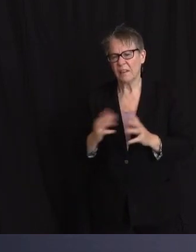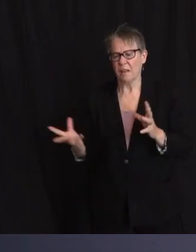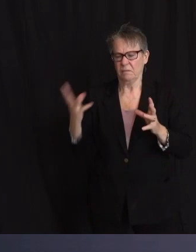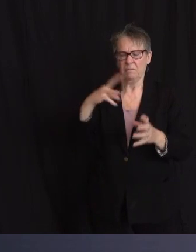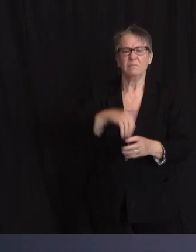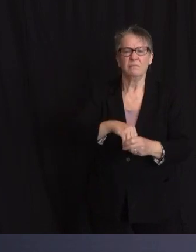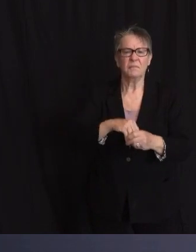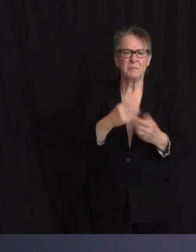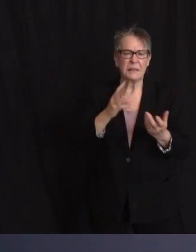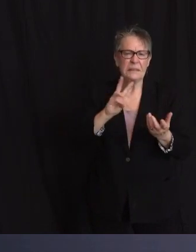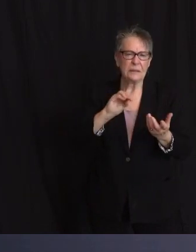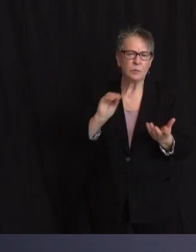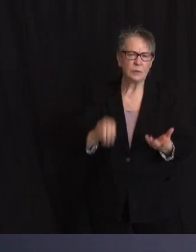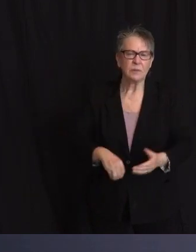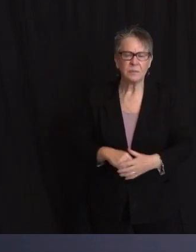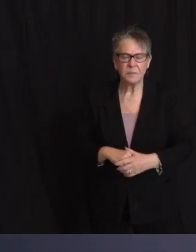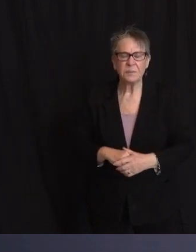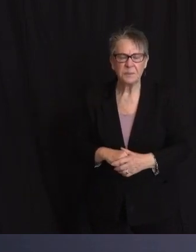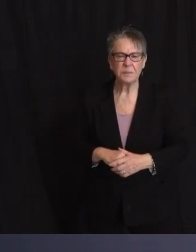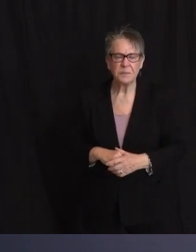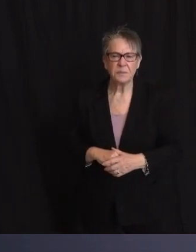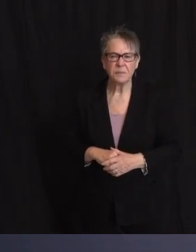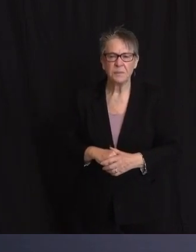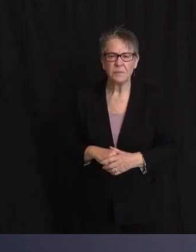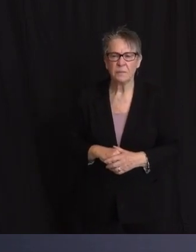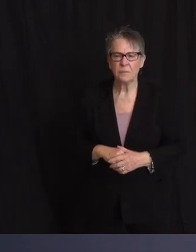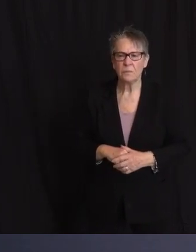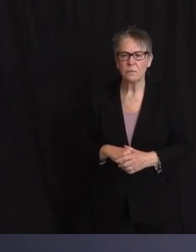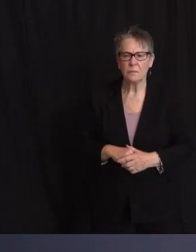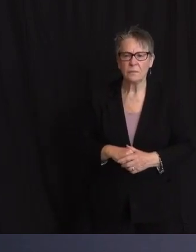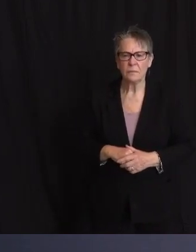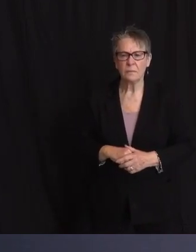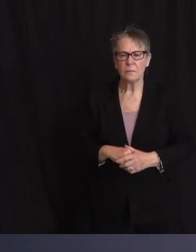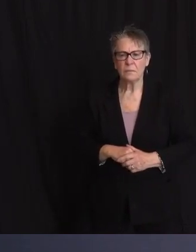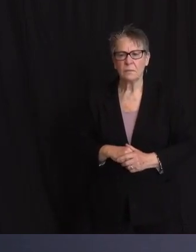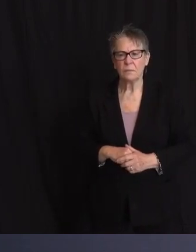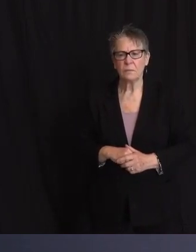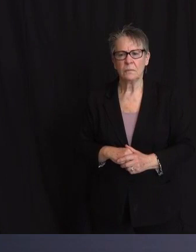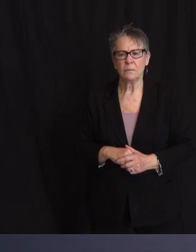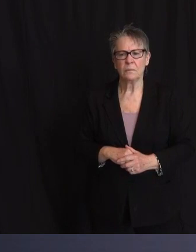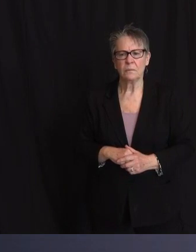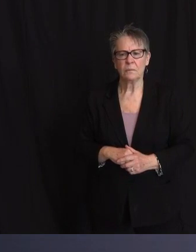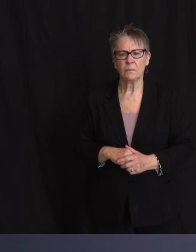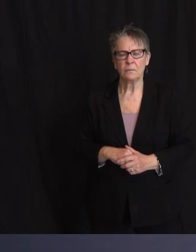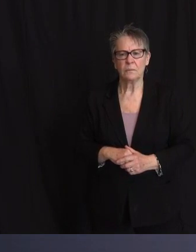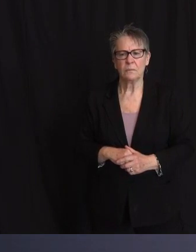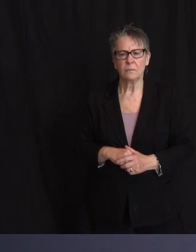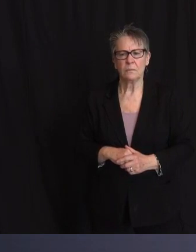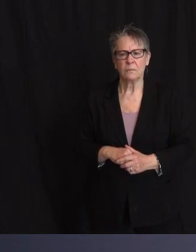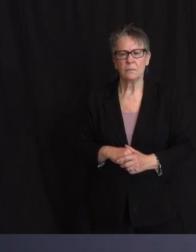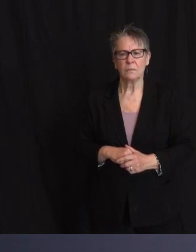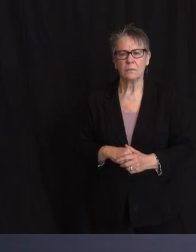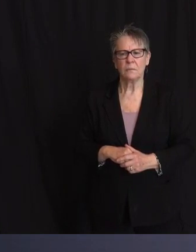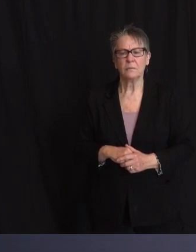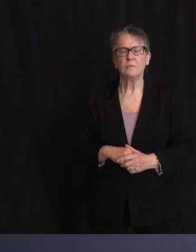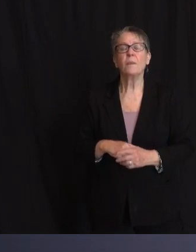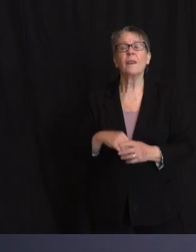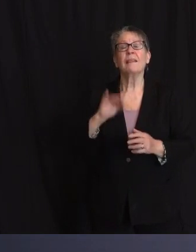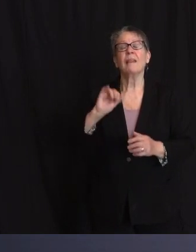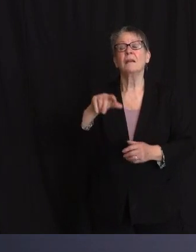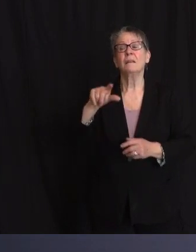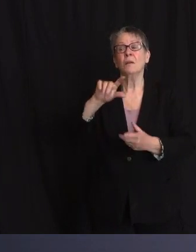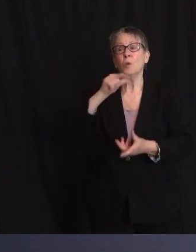Additionally, 27.9% are associated with long-term care facility clusters or outbreaks.